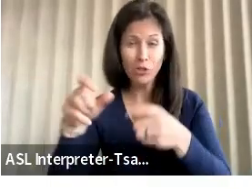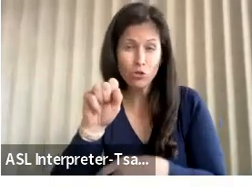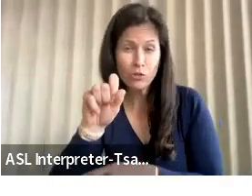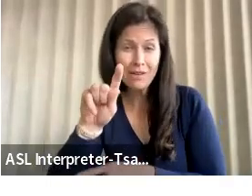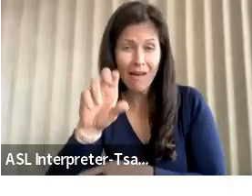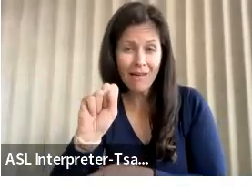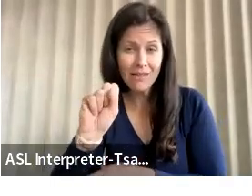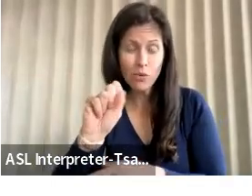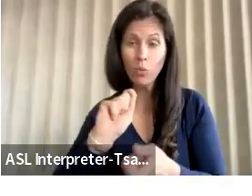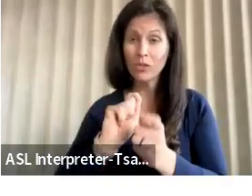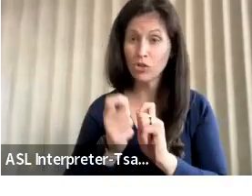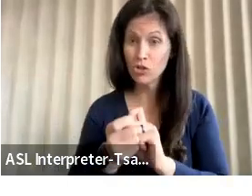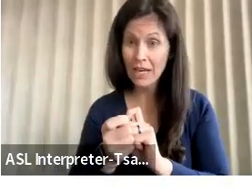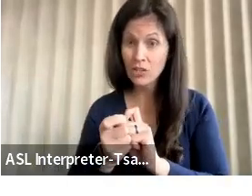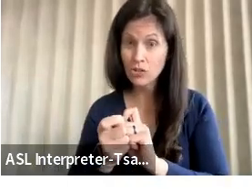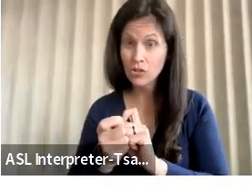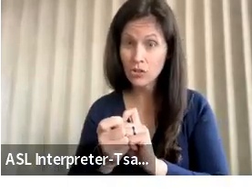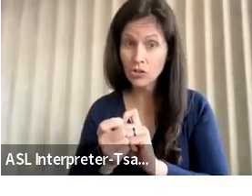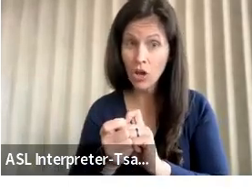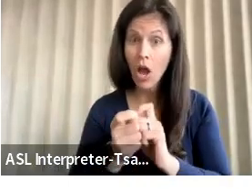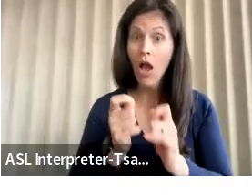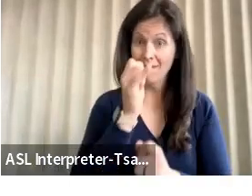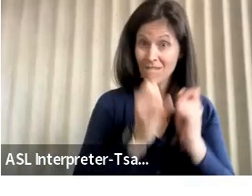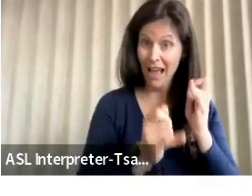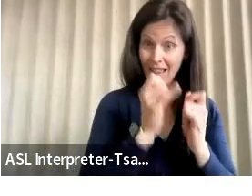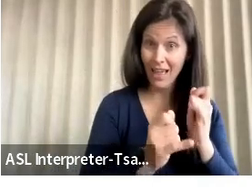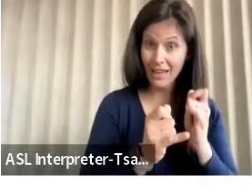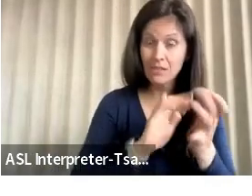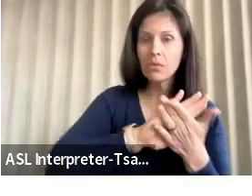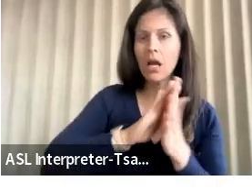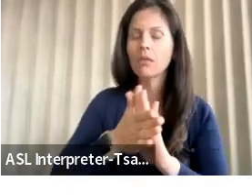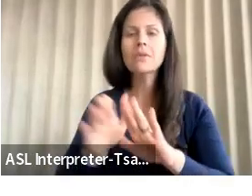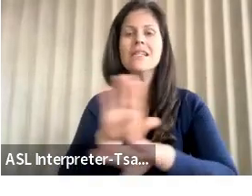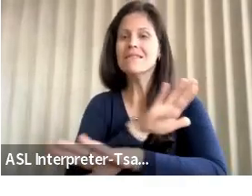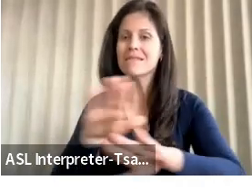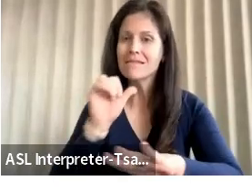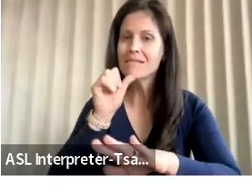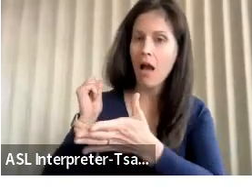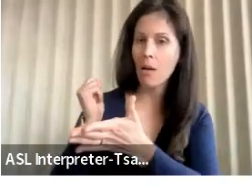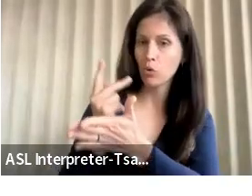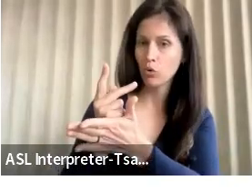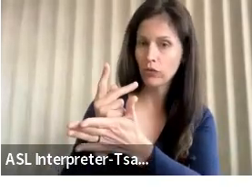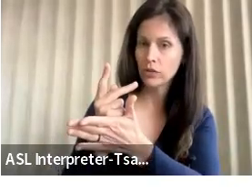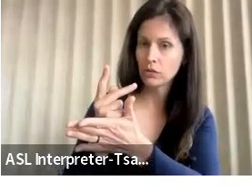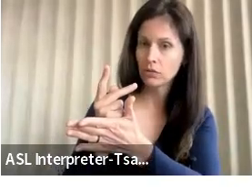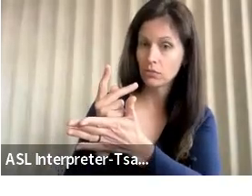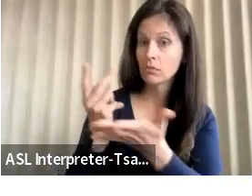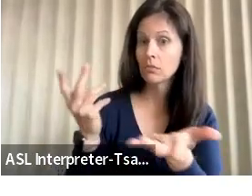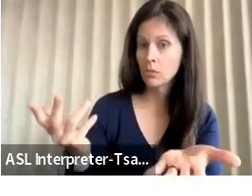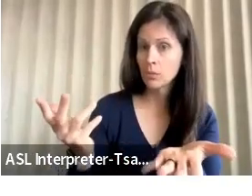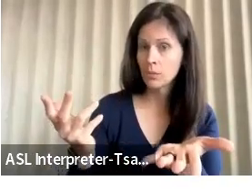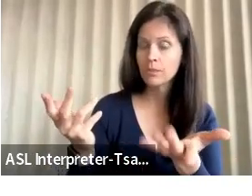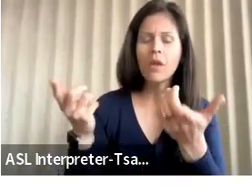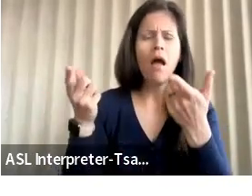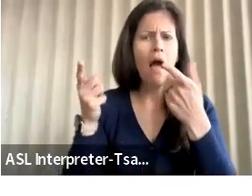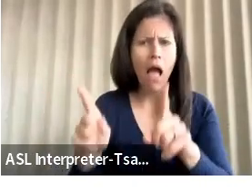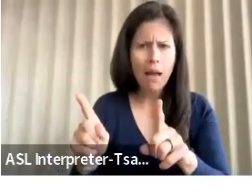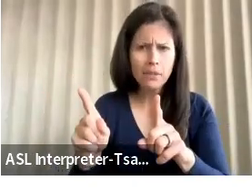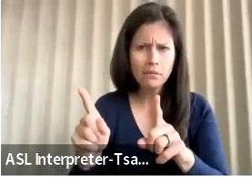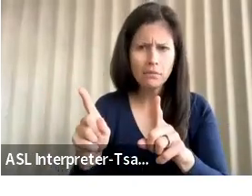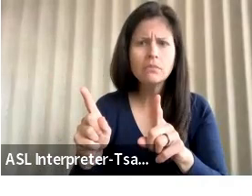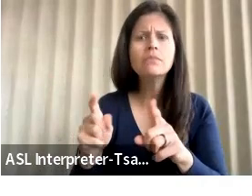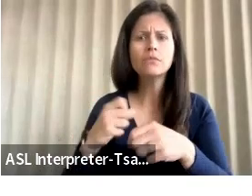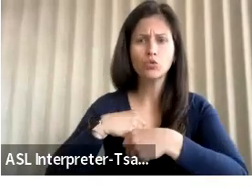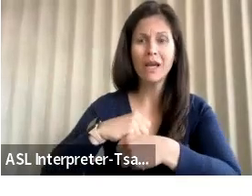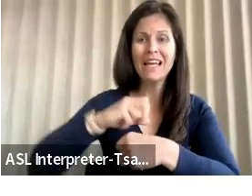changed from finalized to not approved. This will generate a second create